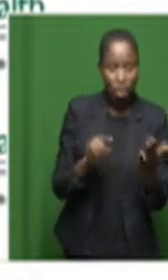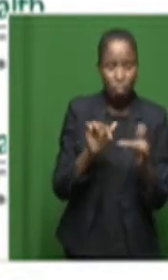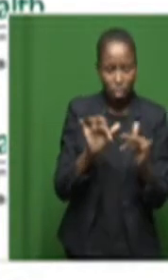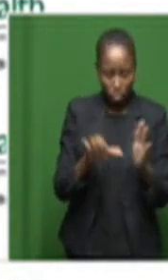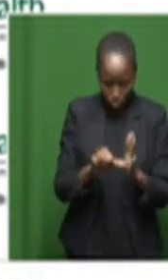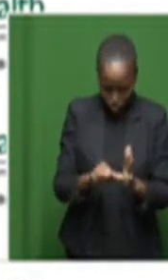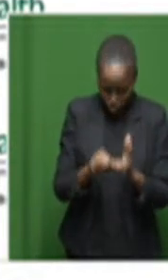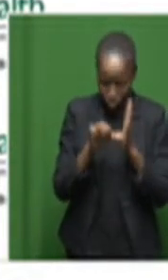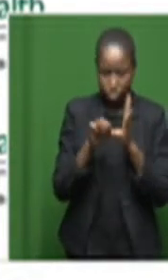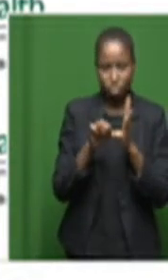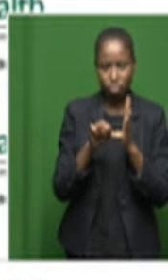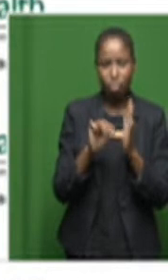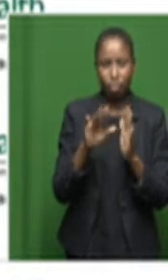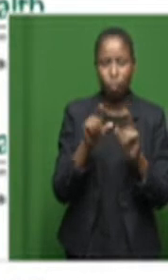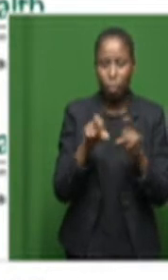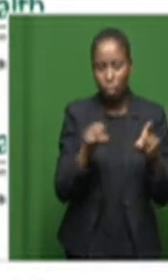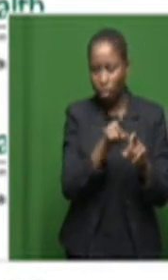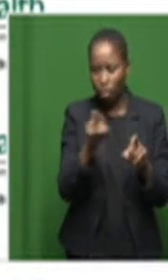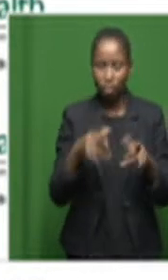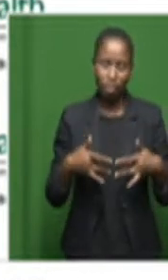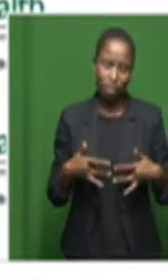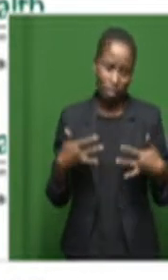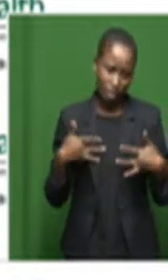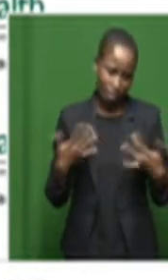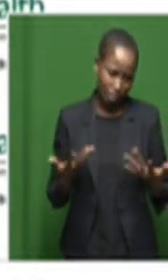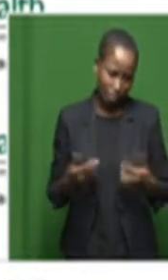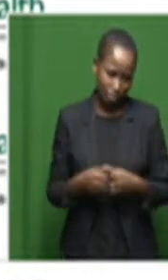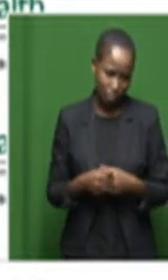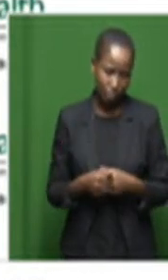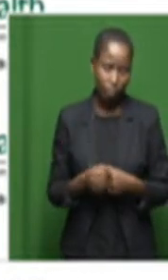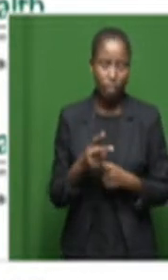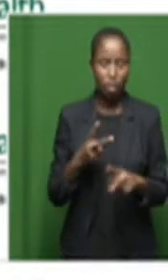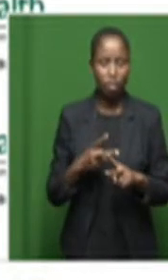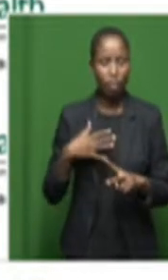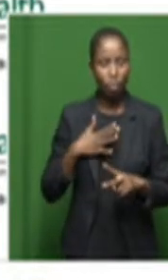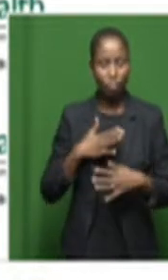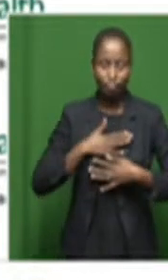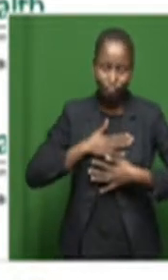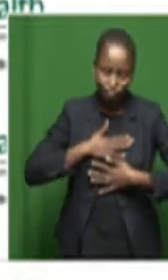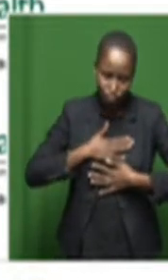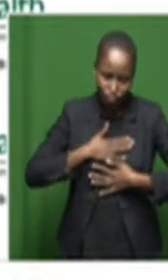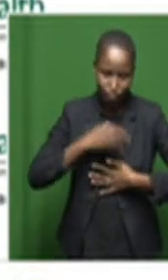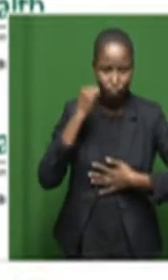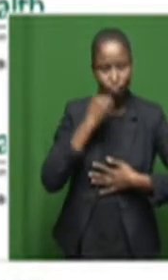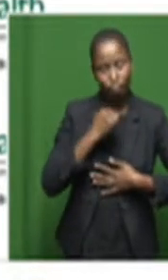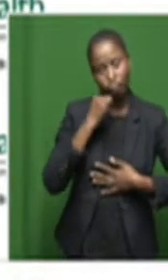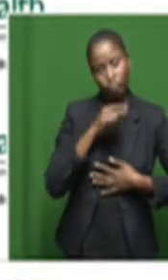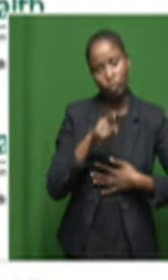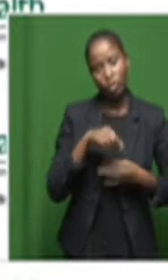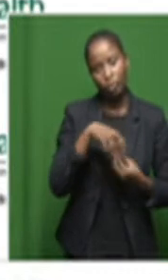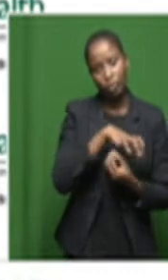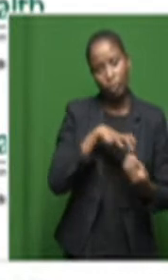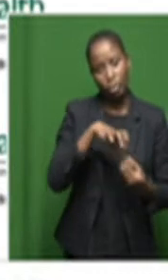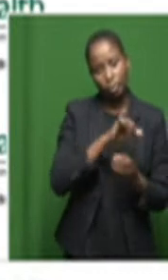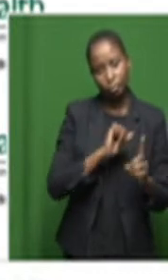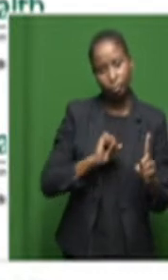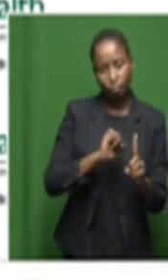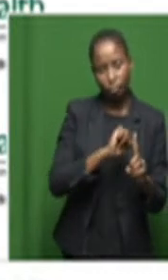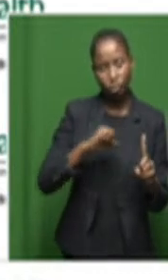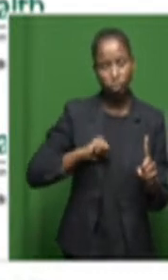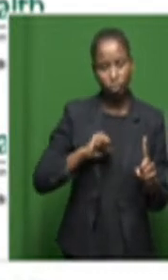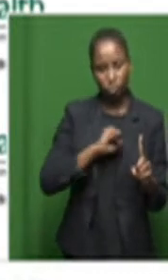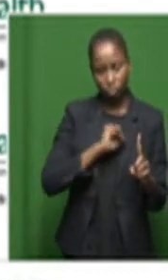to somebody. And in this case, we want to pass our condolences to the family of Comrade